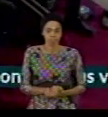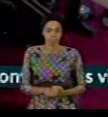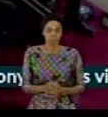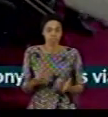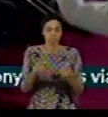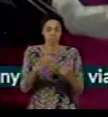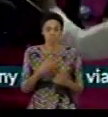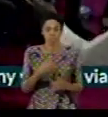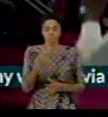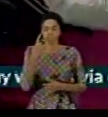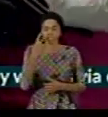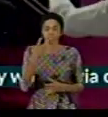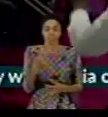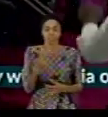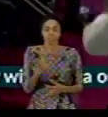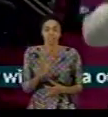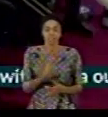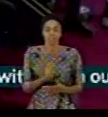foreign